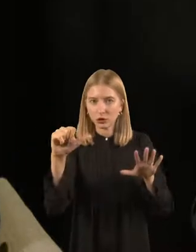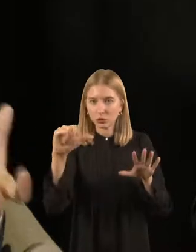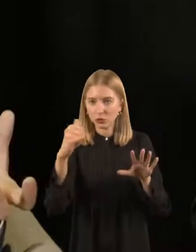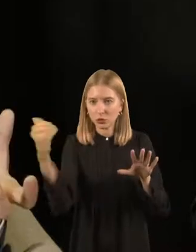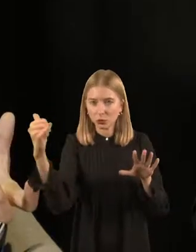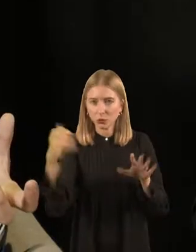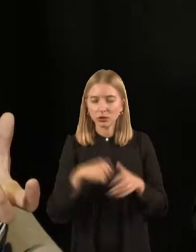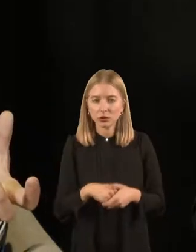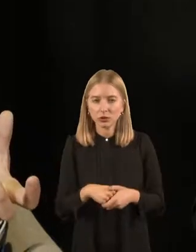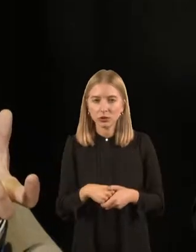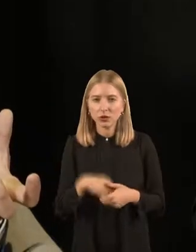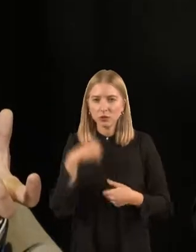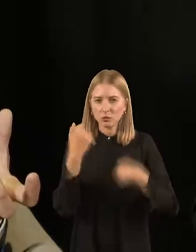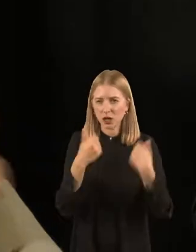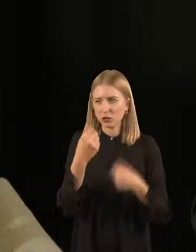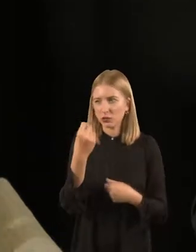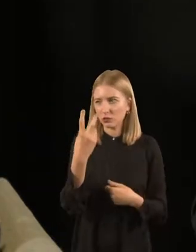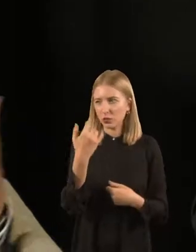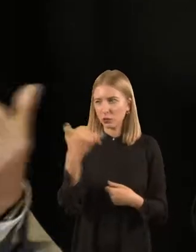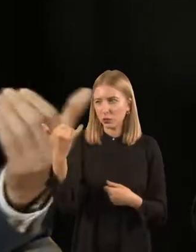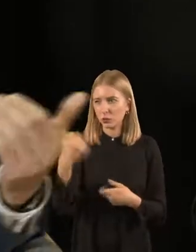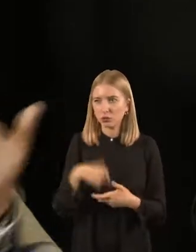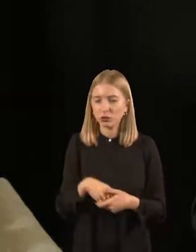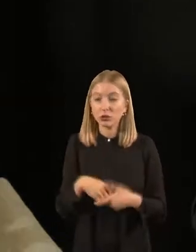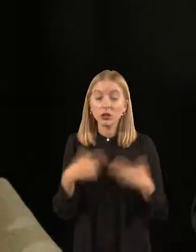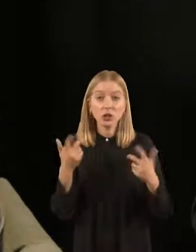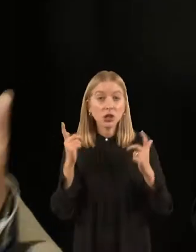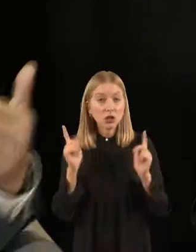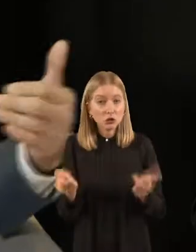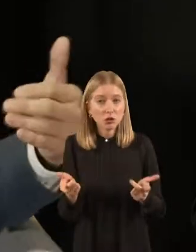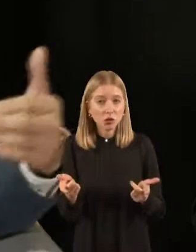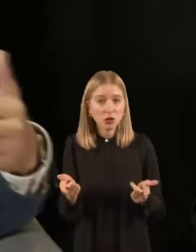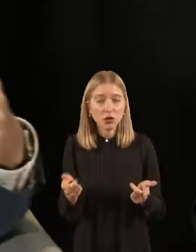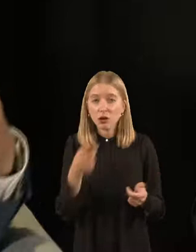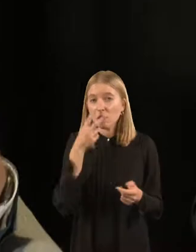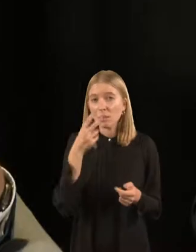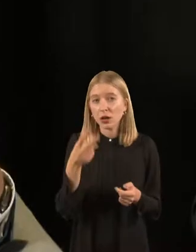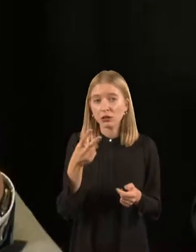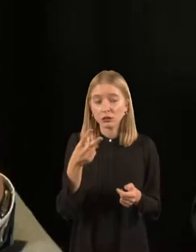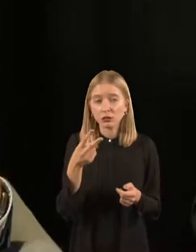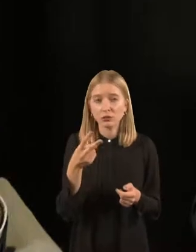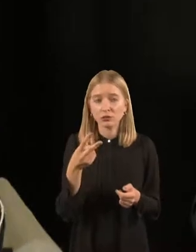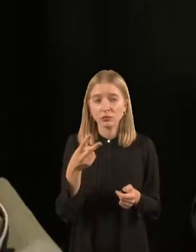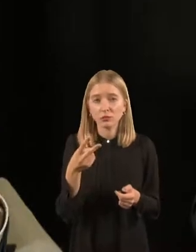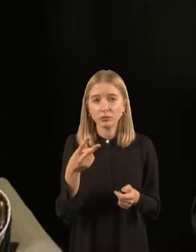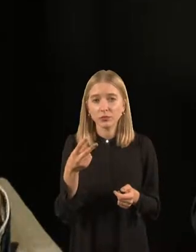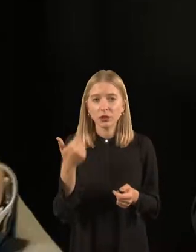For example, if we know that the bus